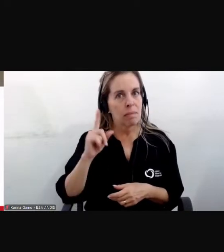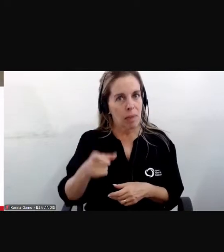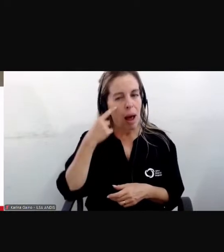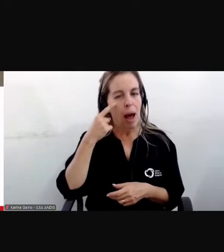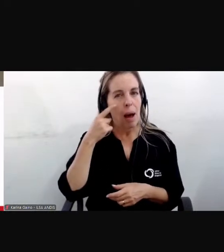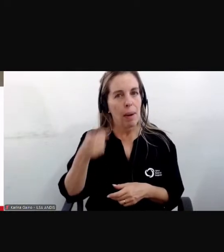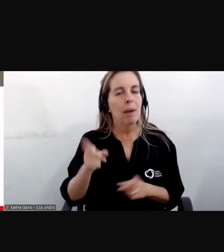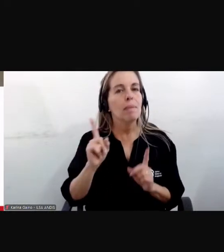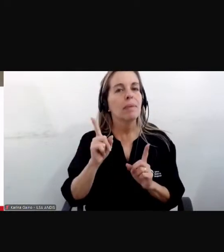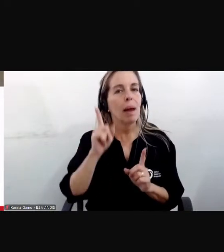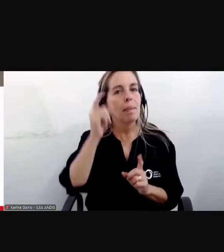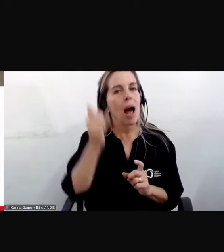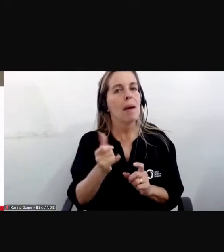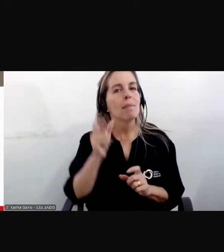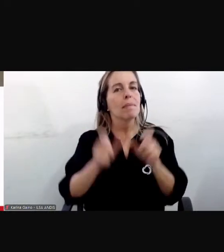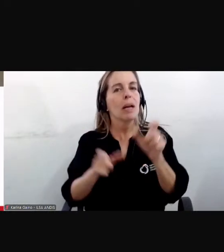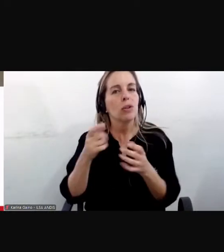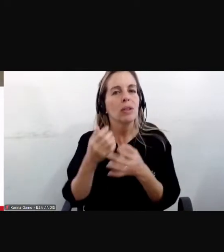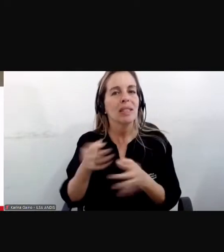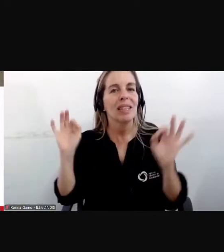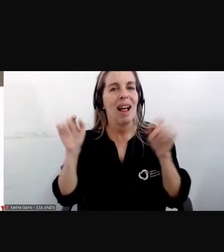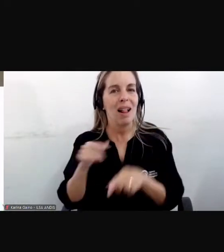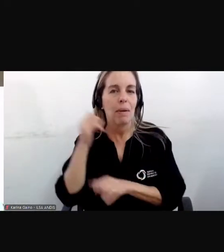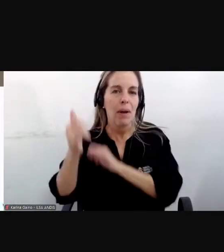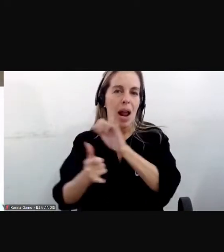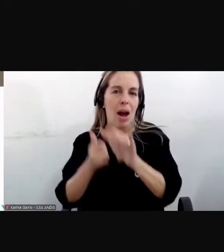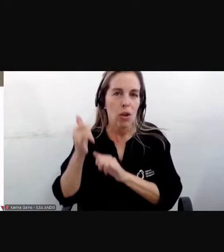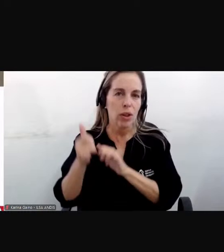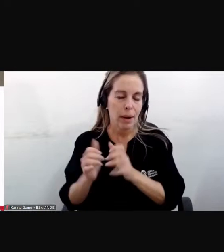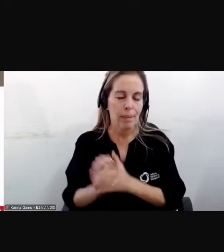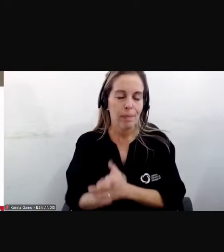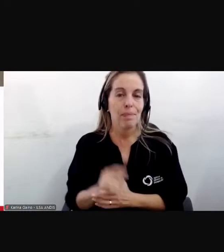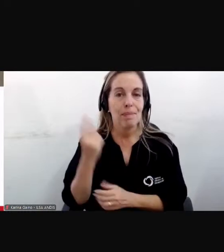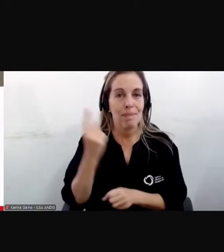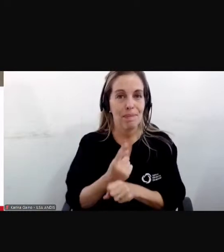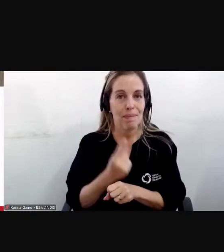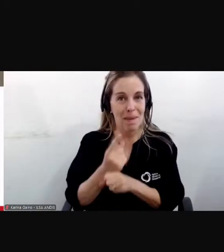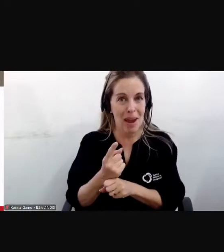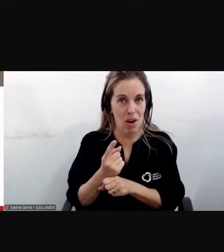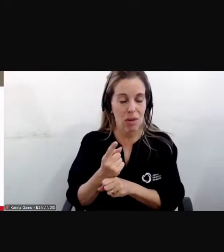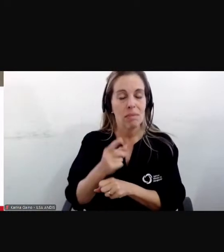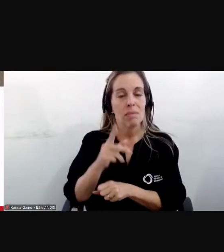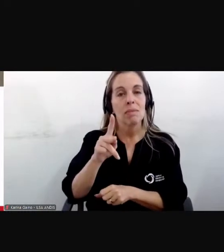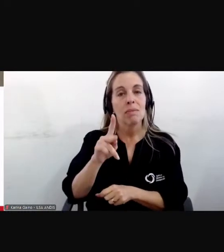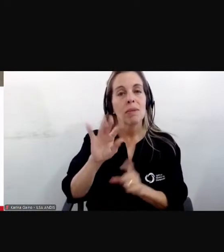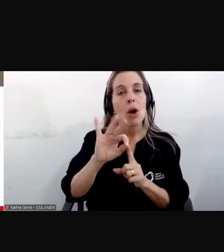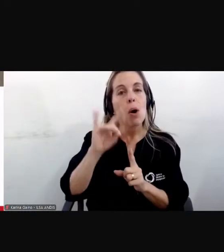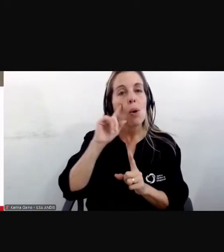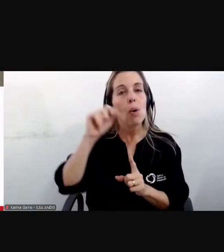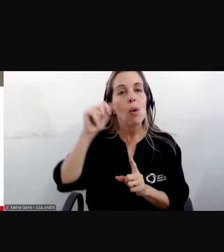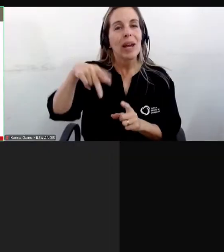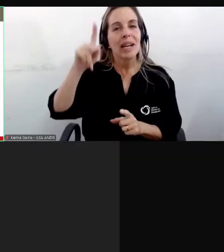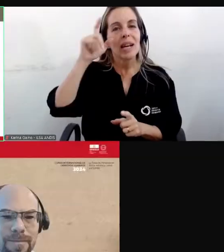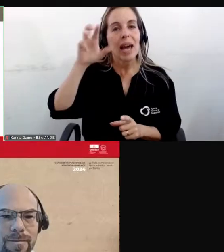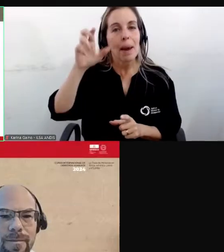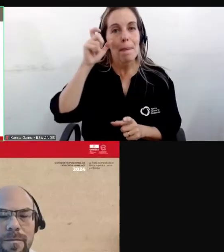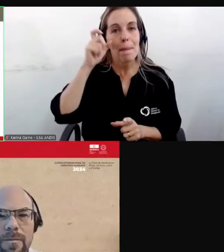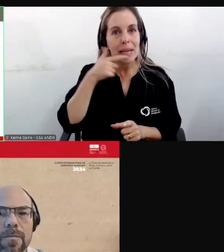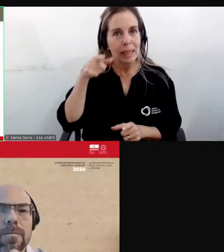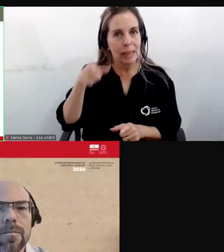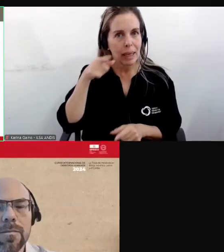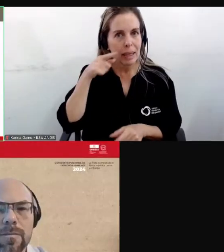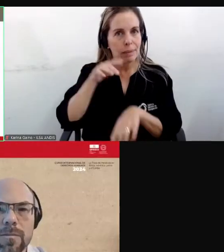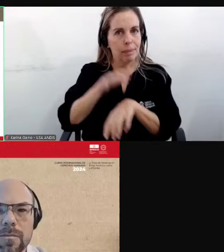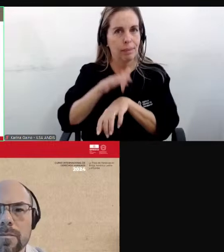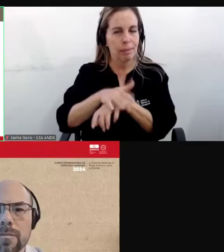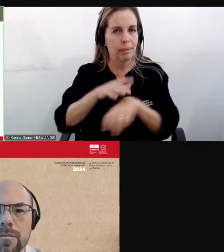society, including the voice of trafficking survivors. Let's give the floor now to Quinn Kepes,